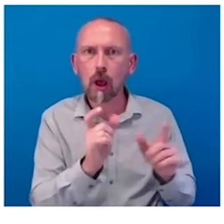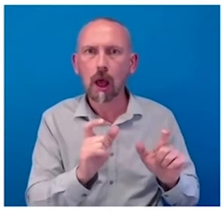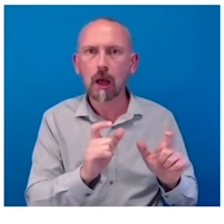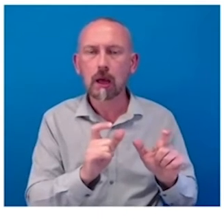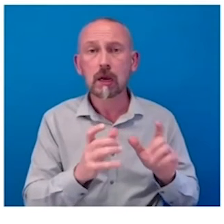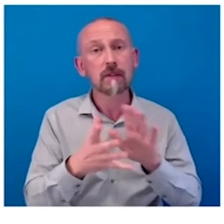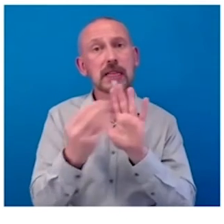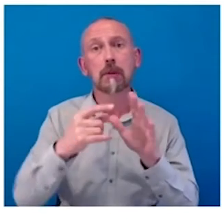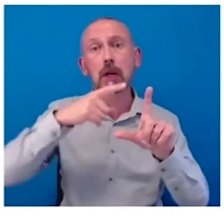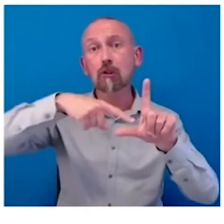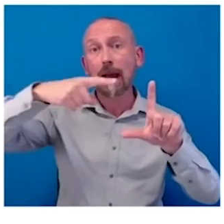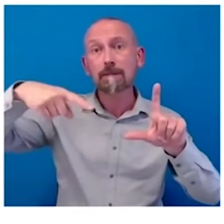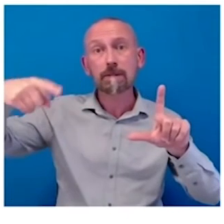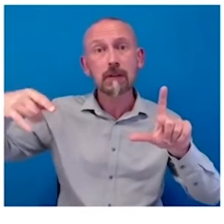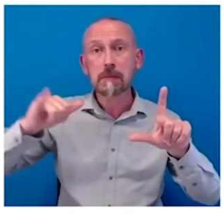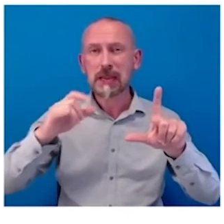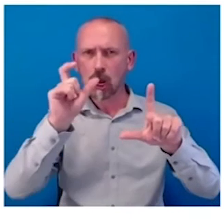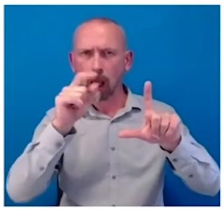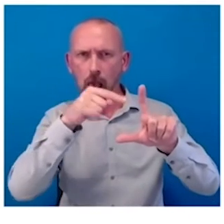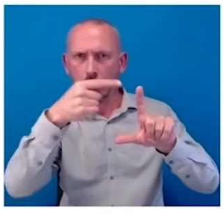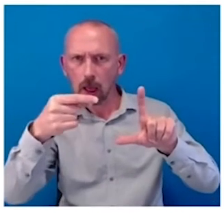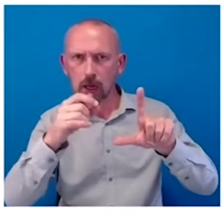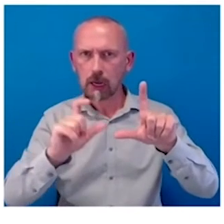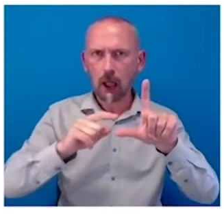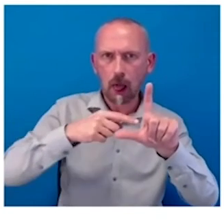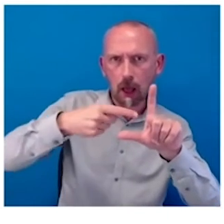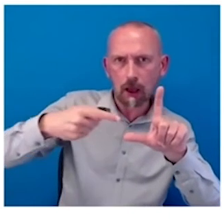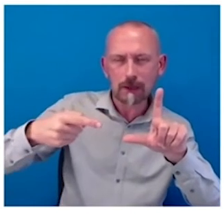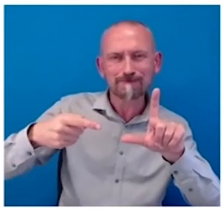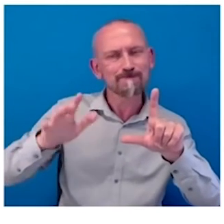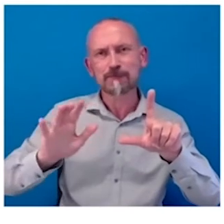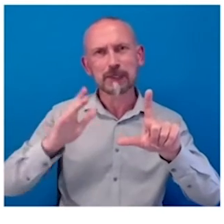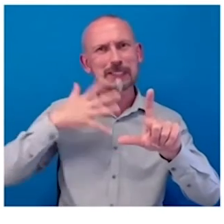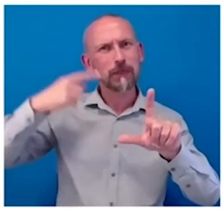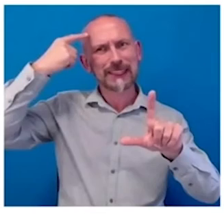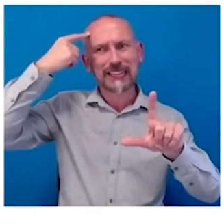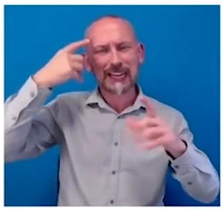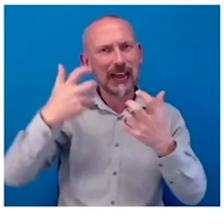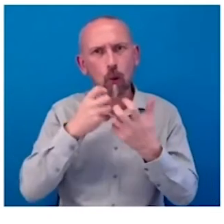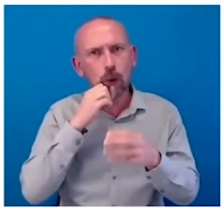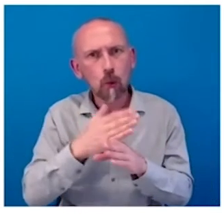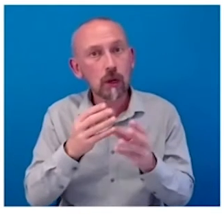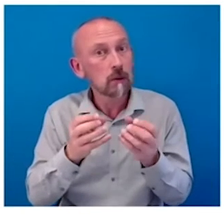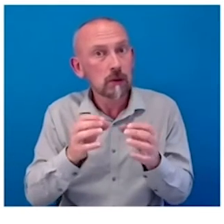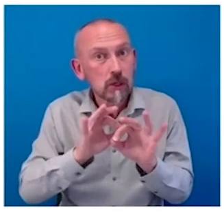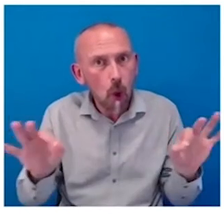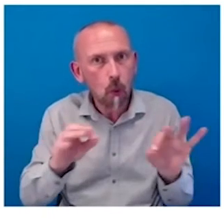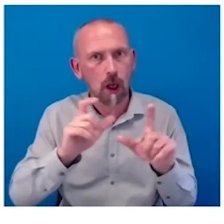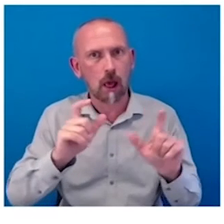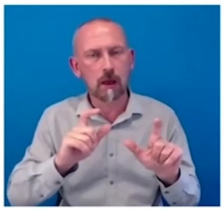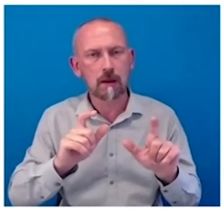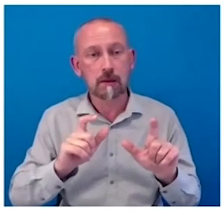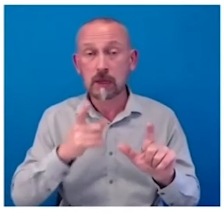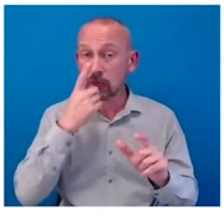where you might use a colour key. You need to think about how that would work without the colours, and you can test that by printing things in monochrome,